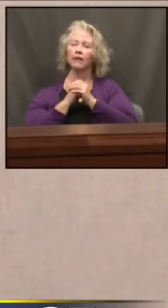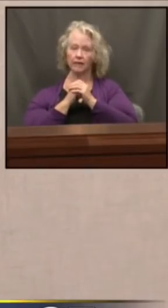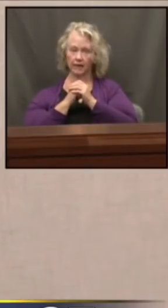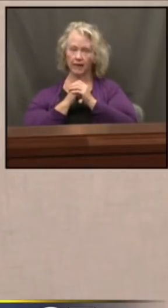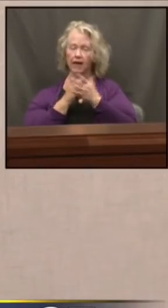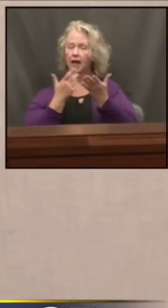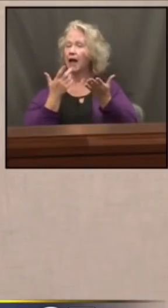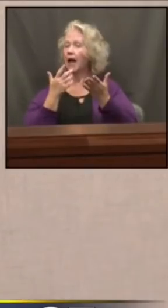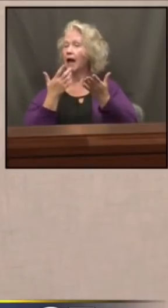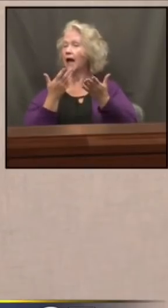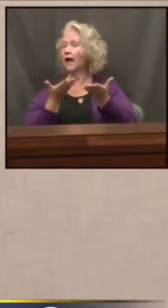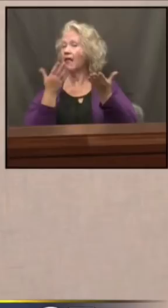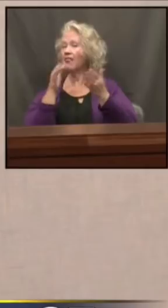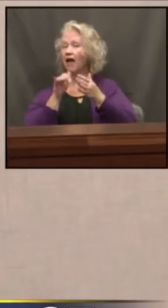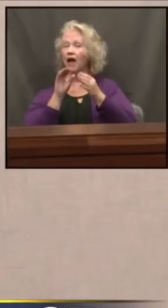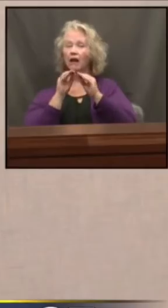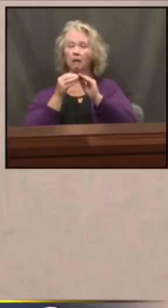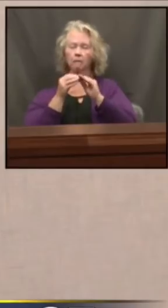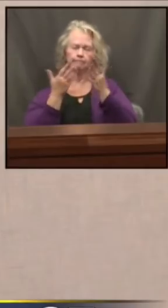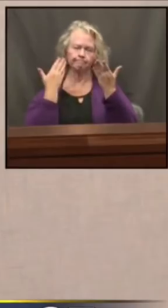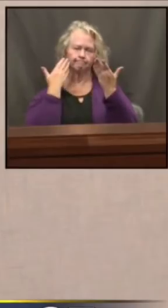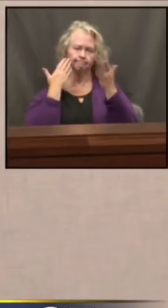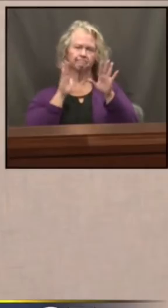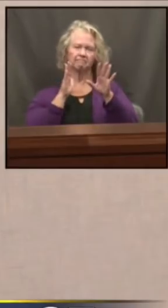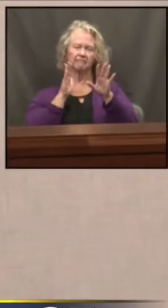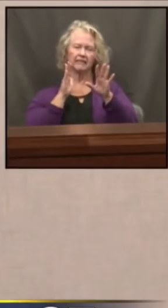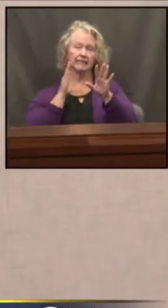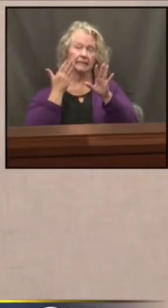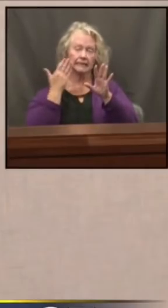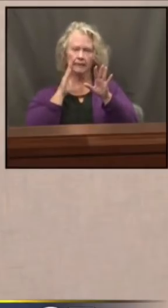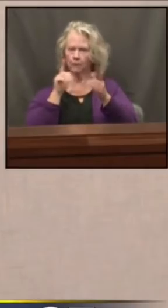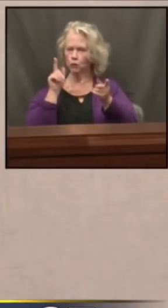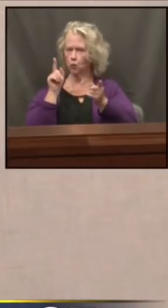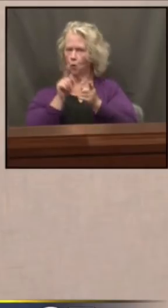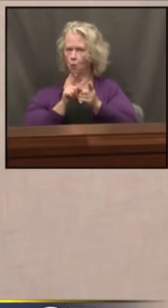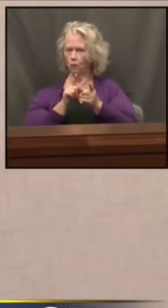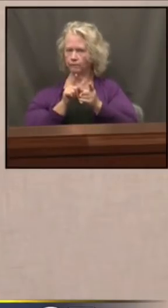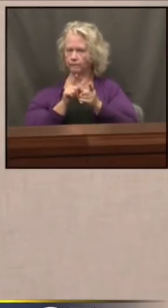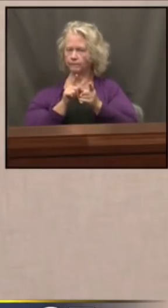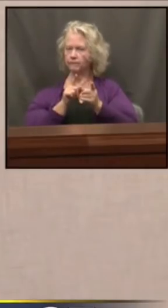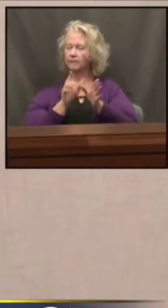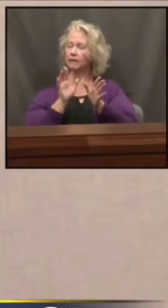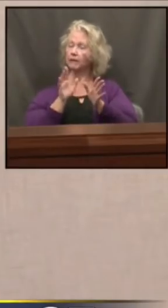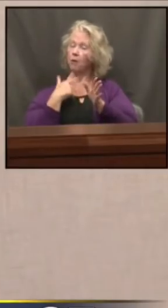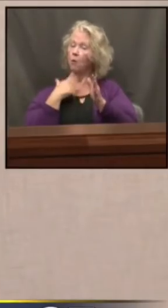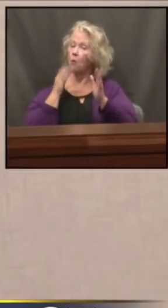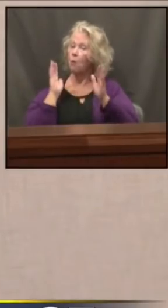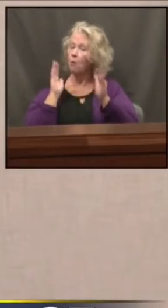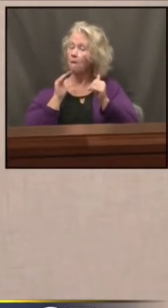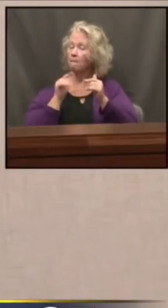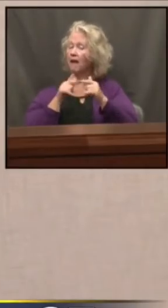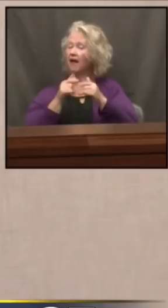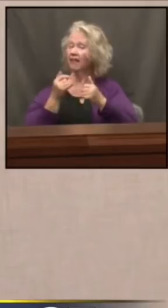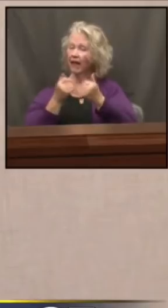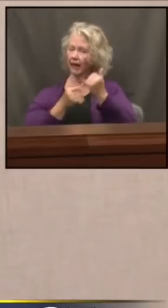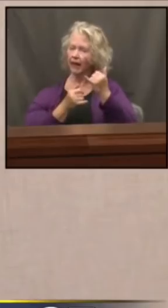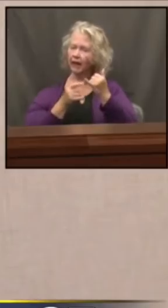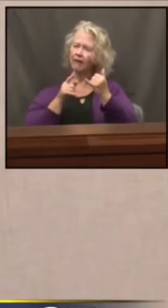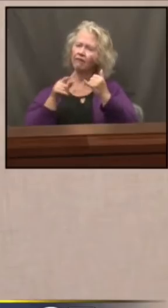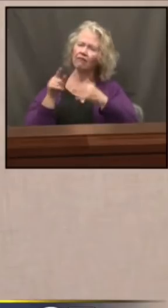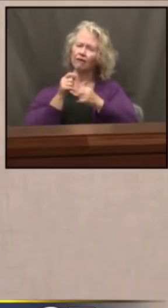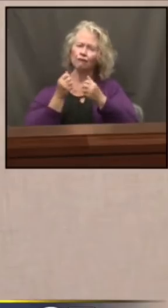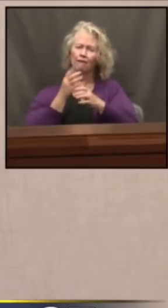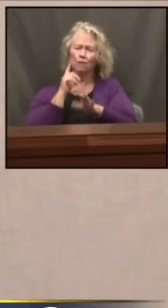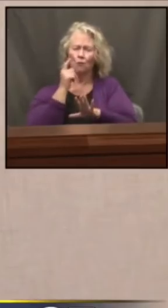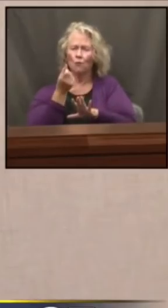number is somewhat anecdotal at this point, but it seems relatively low, and we're hopeful that at the end of the day, as the governor said, drivers will understand the importance